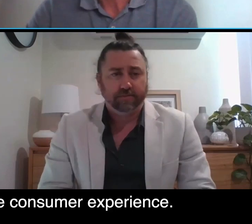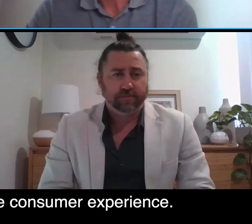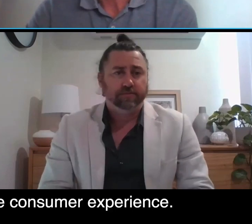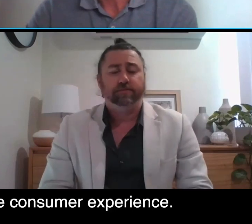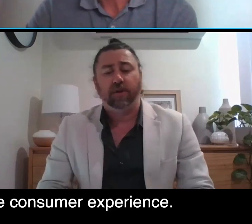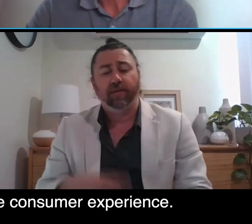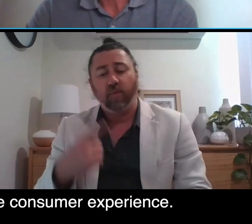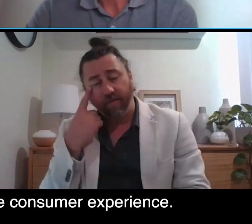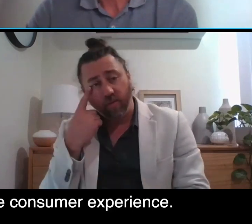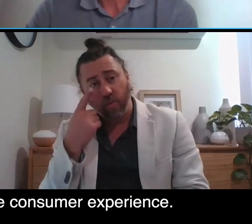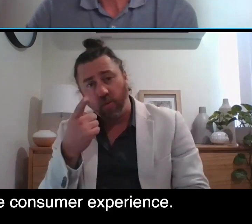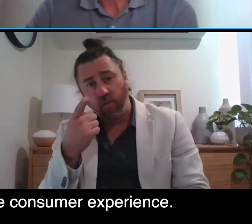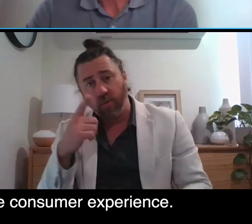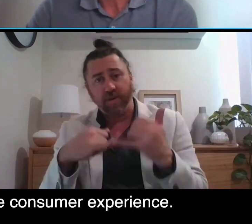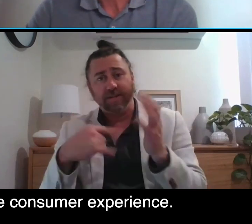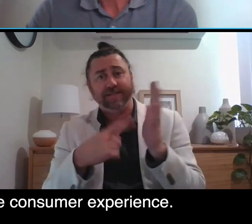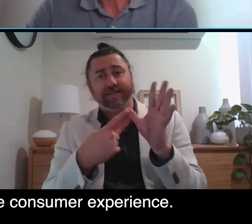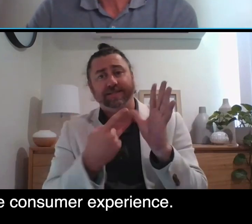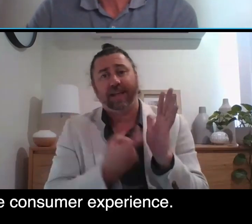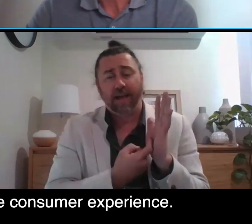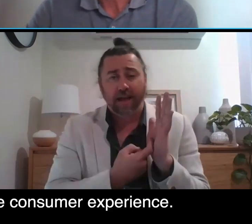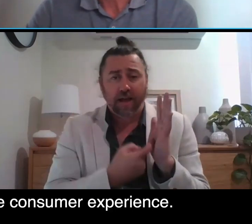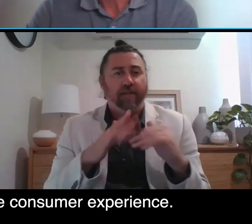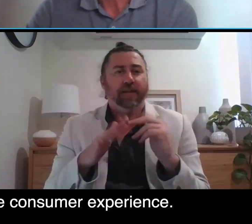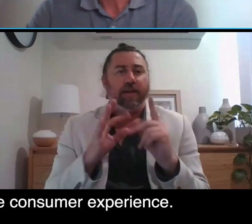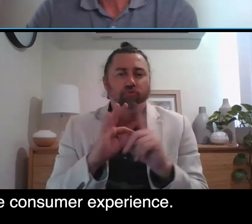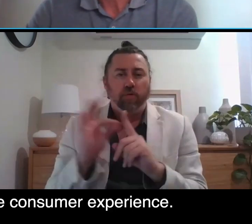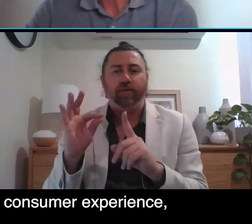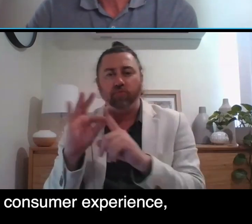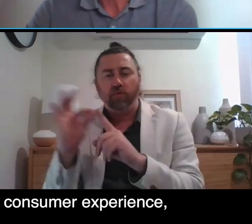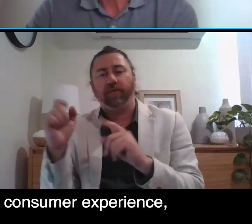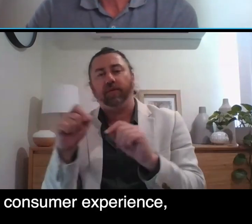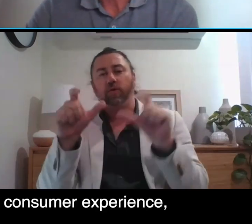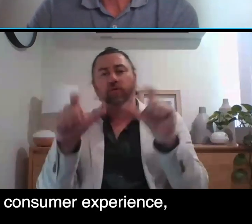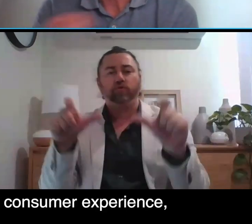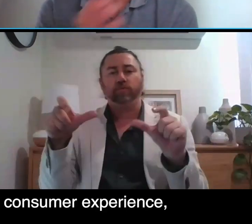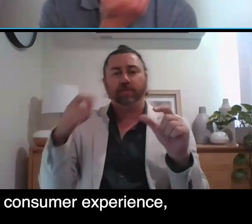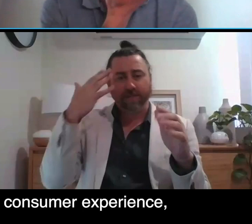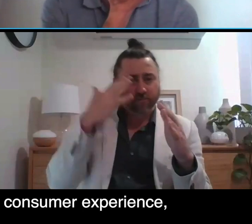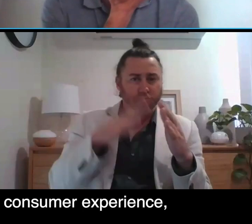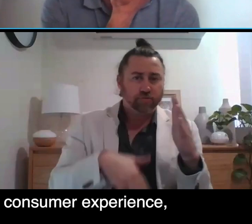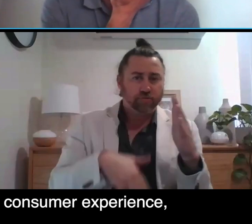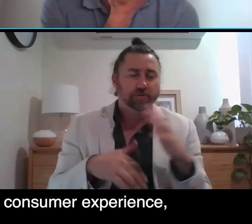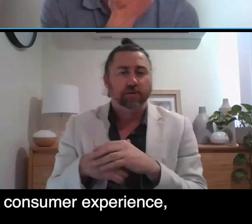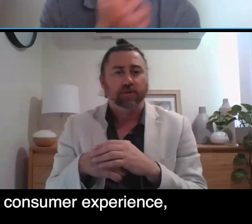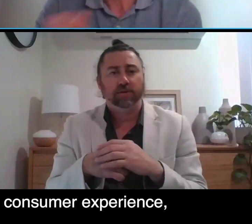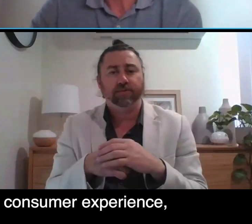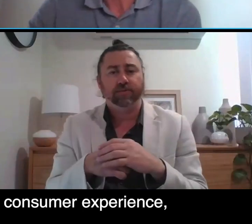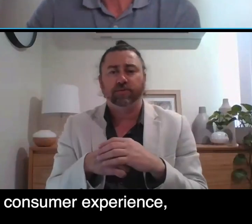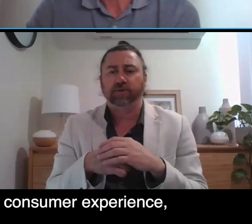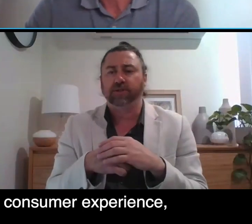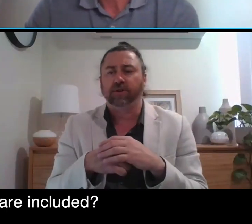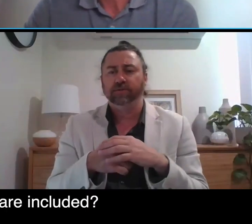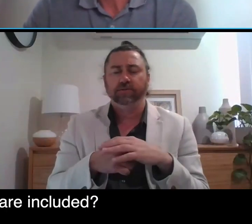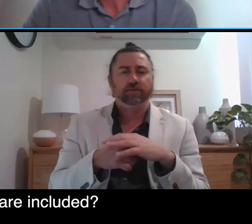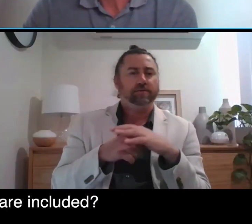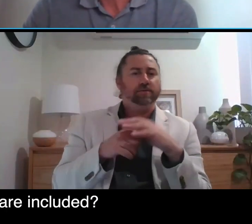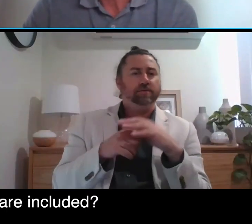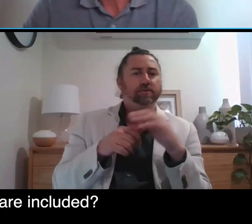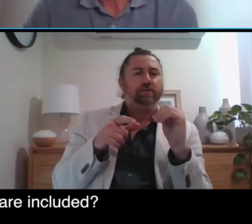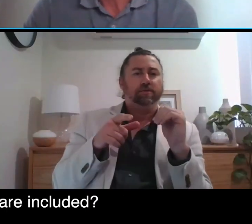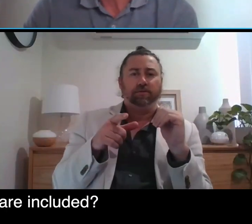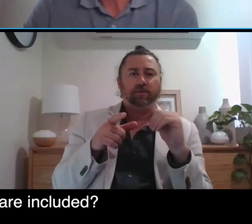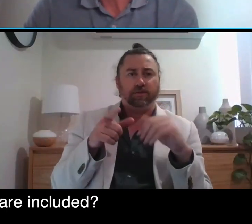star ratings and think about improvement, we have consumer experience. I've seen questions coming in around consumer experience. What are